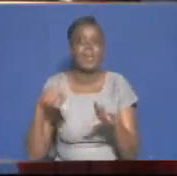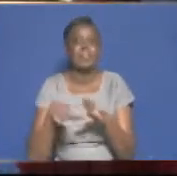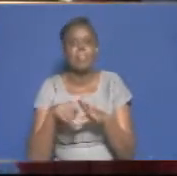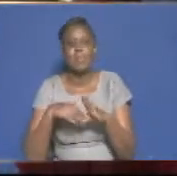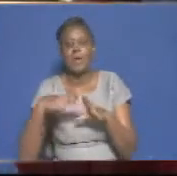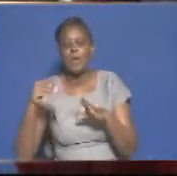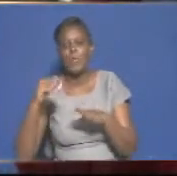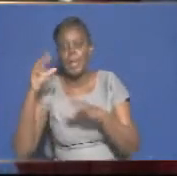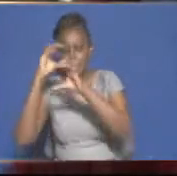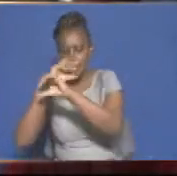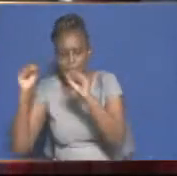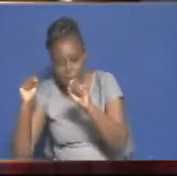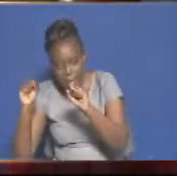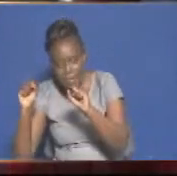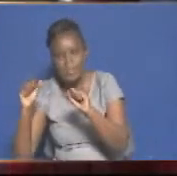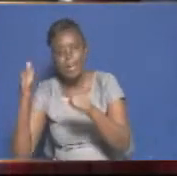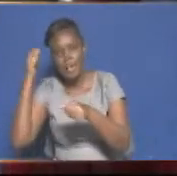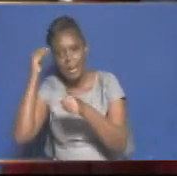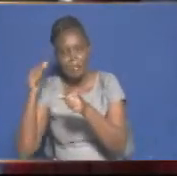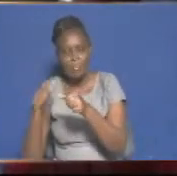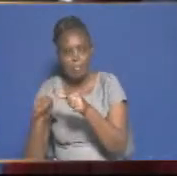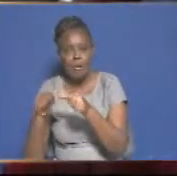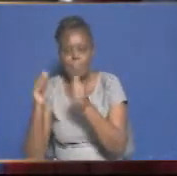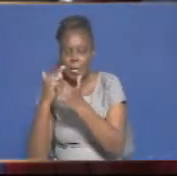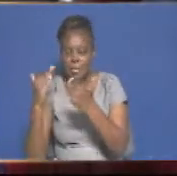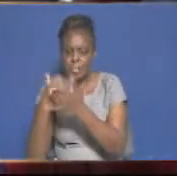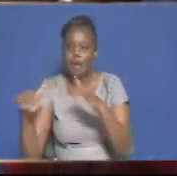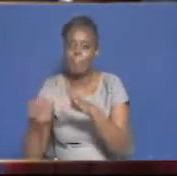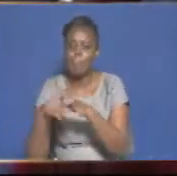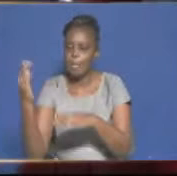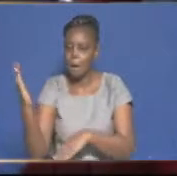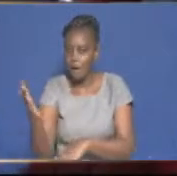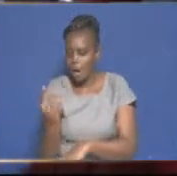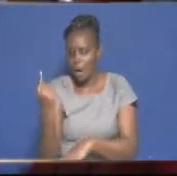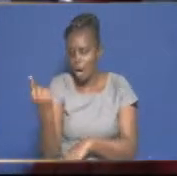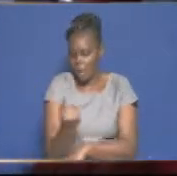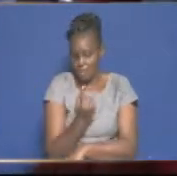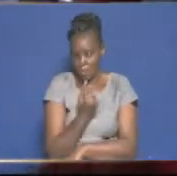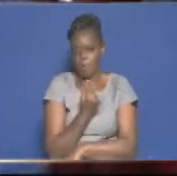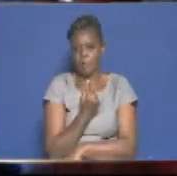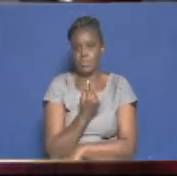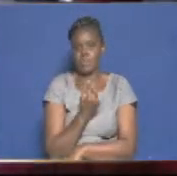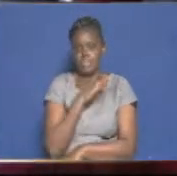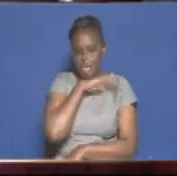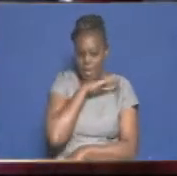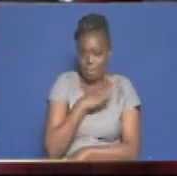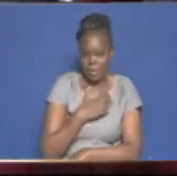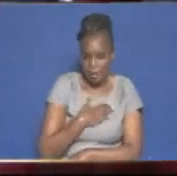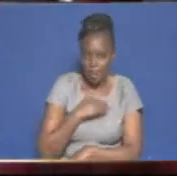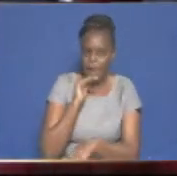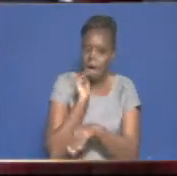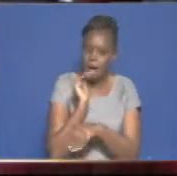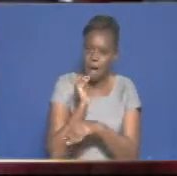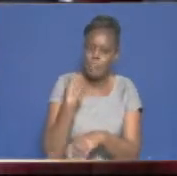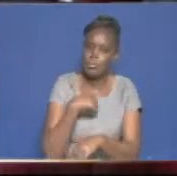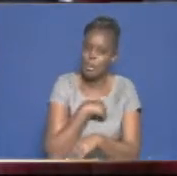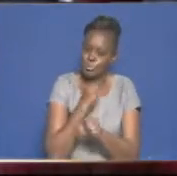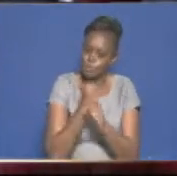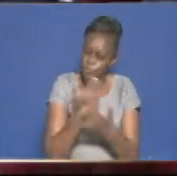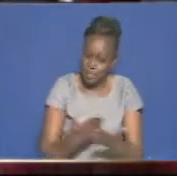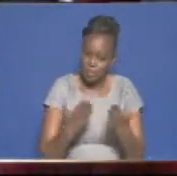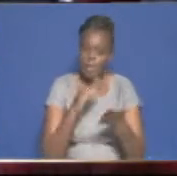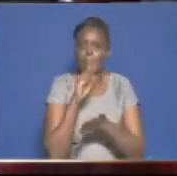to the president. I remember some of them approached my party leader, and they requested us to do